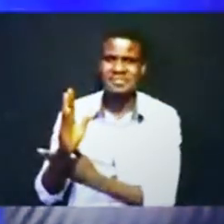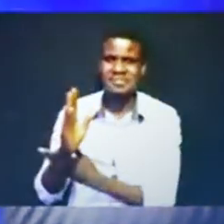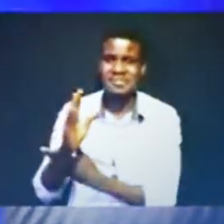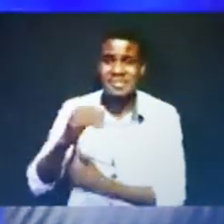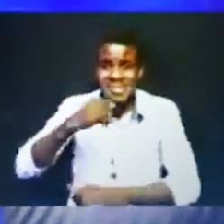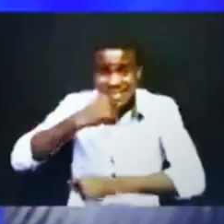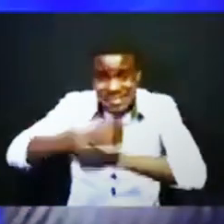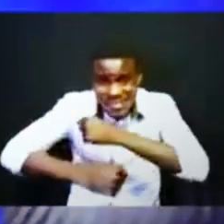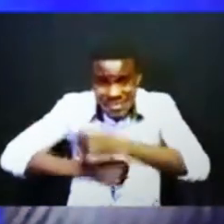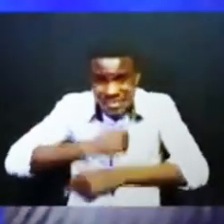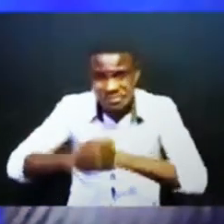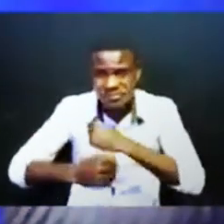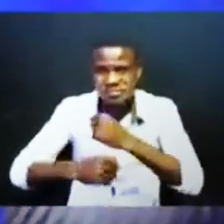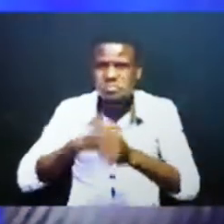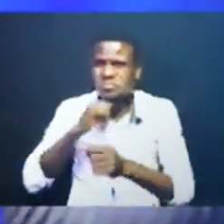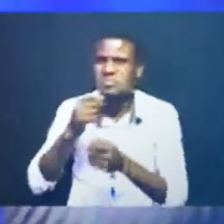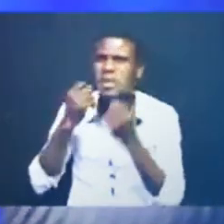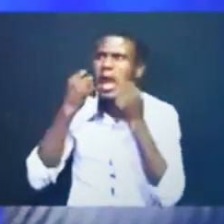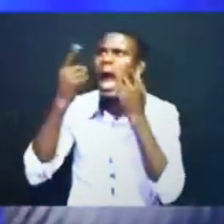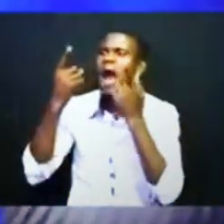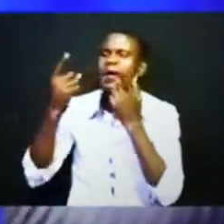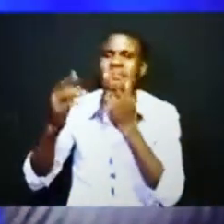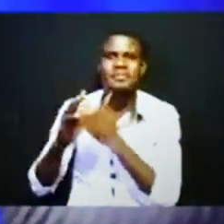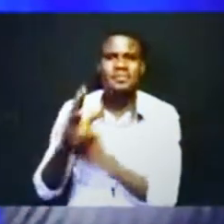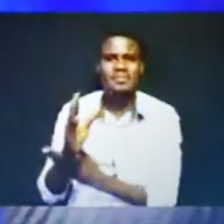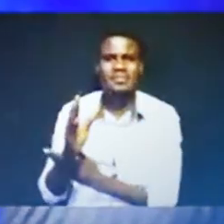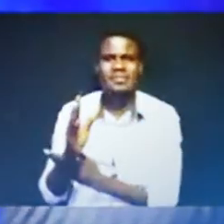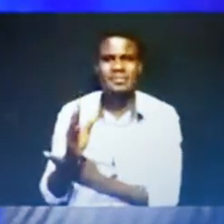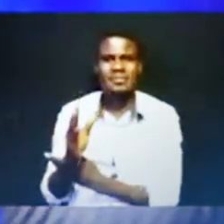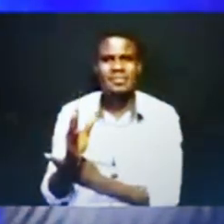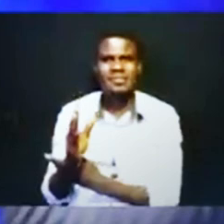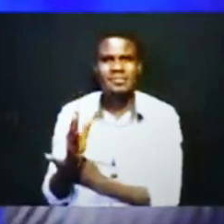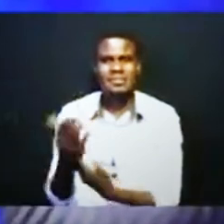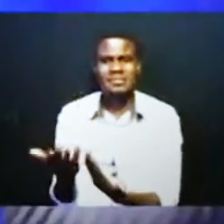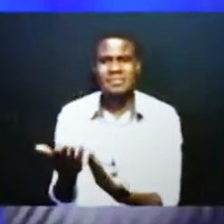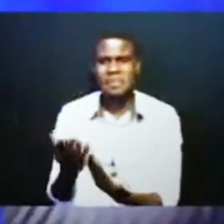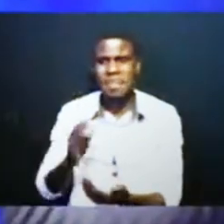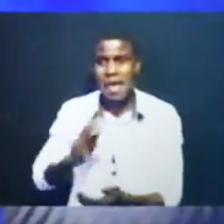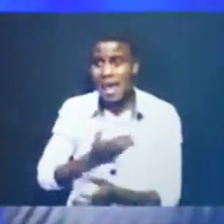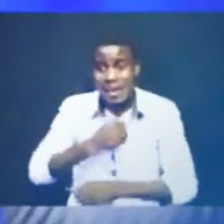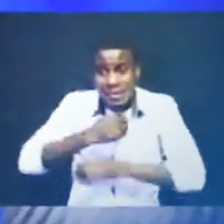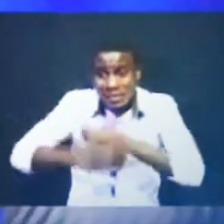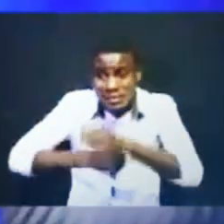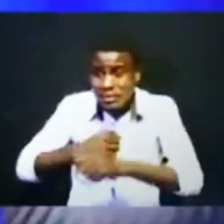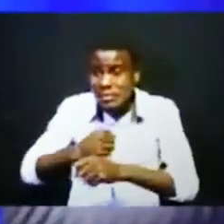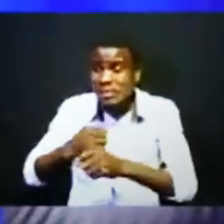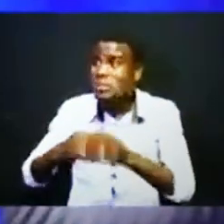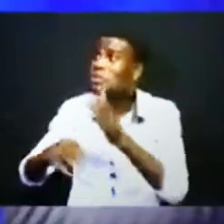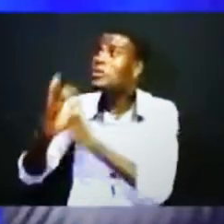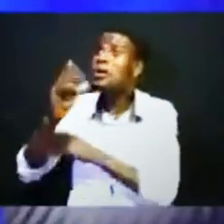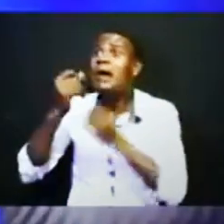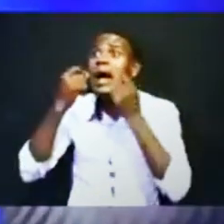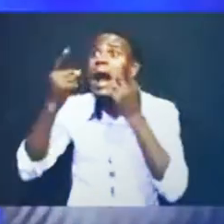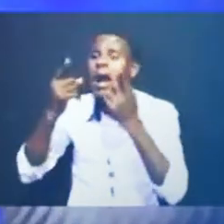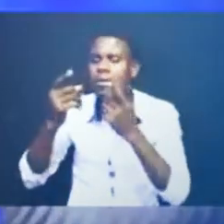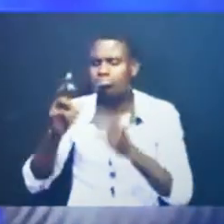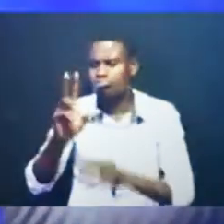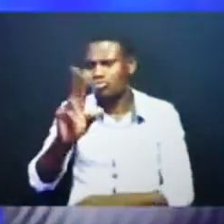It was such a balm to me. Our suffering does not surprise God. And